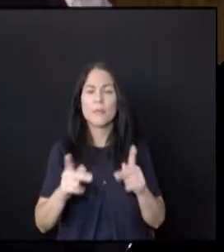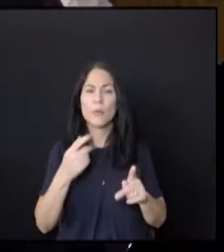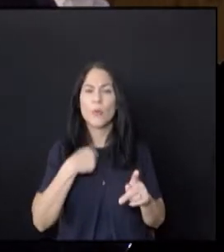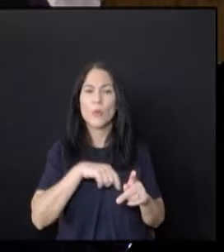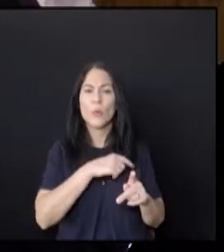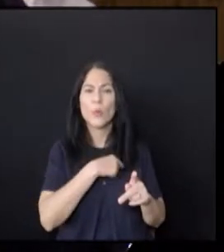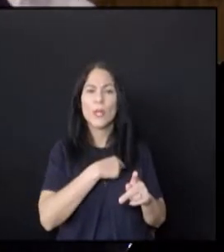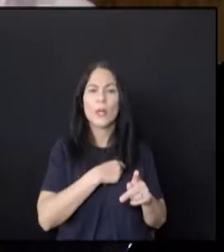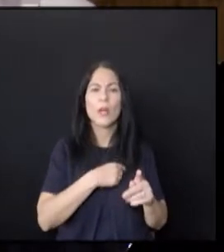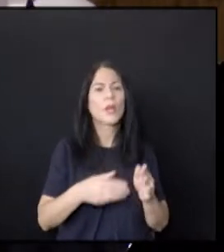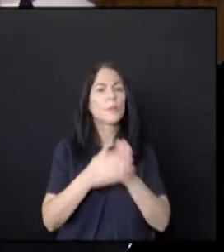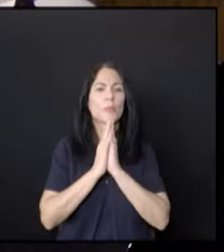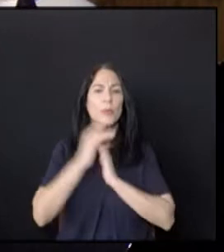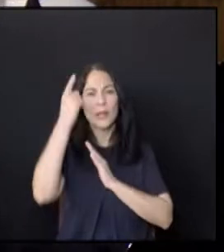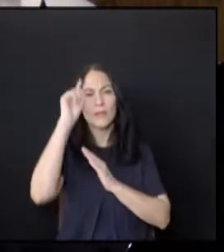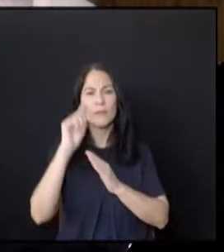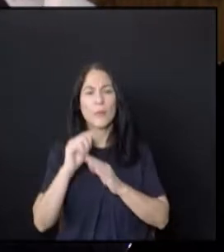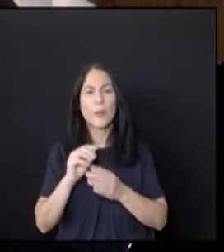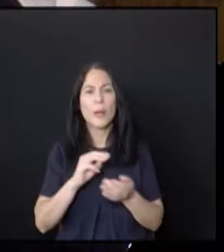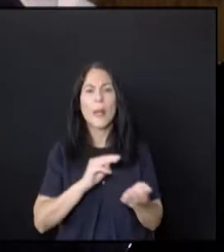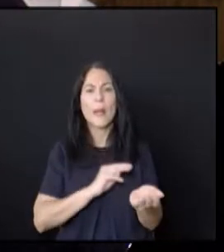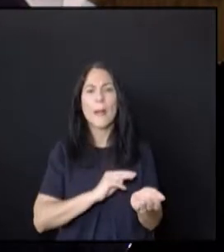field.